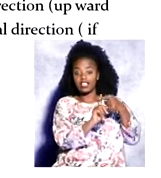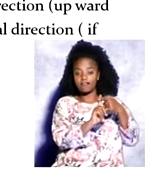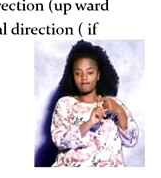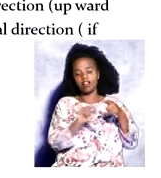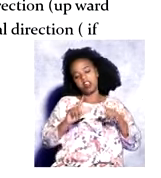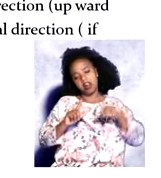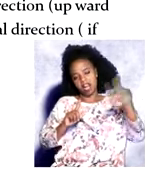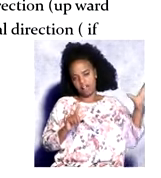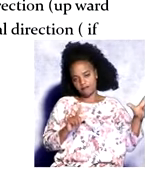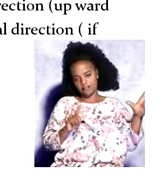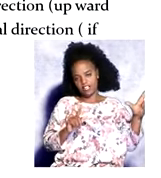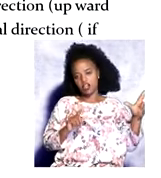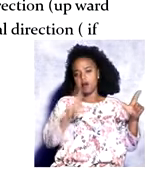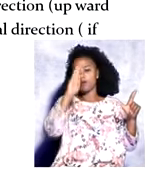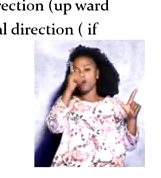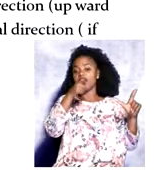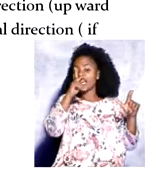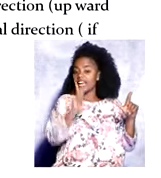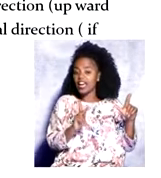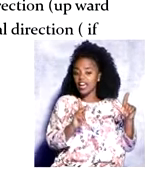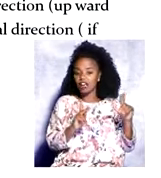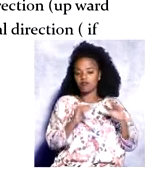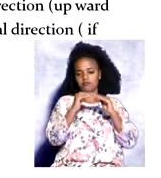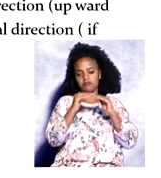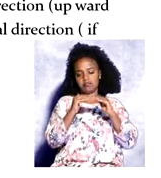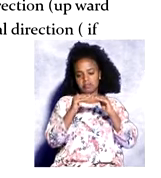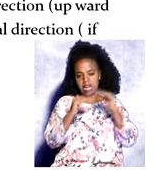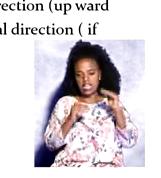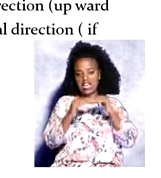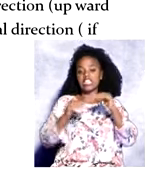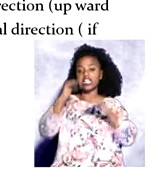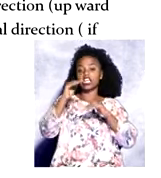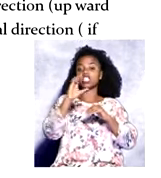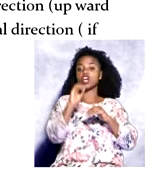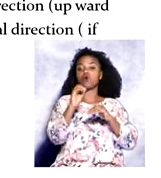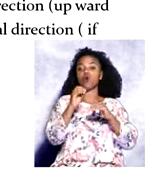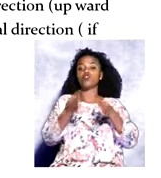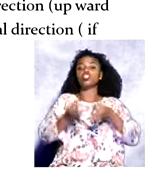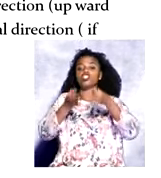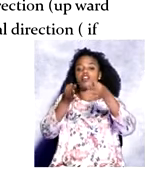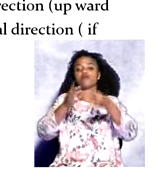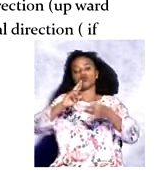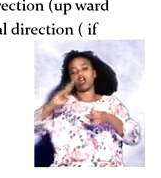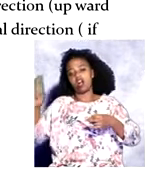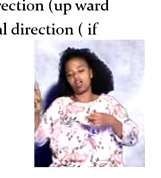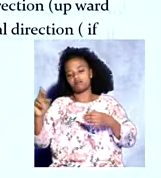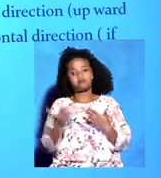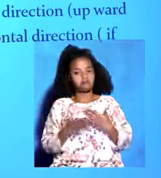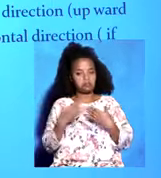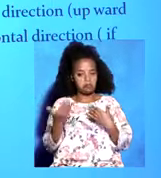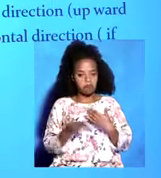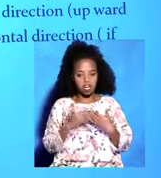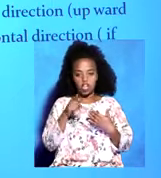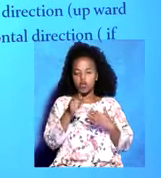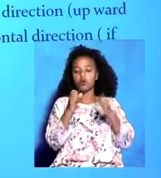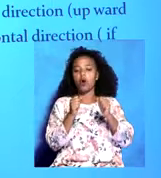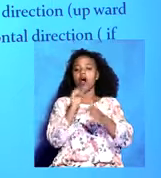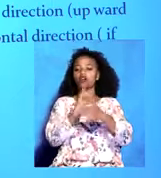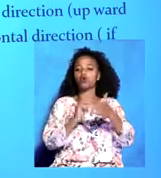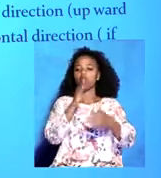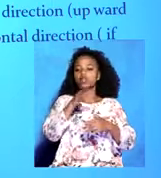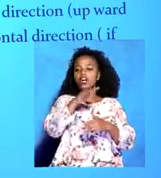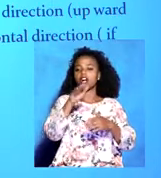shift to the left. If b over k less than 0, you shift to the right. So simply, you can draw the